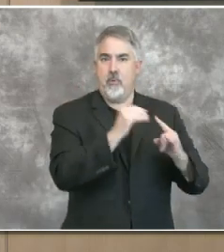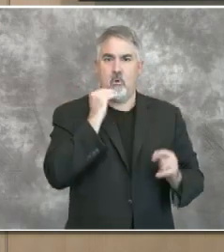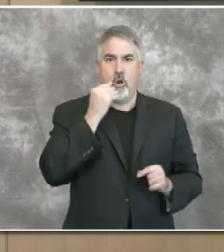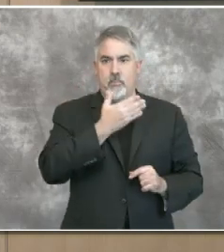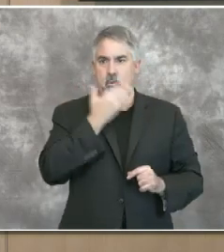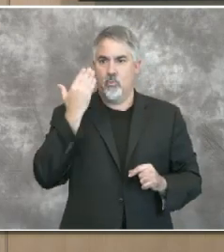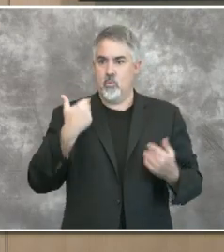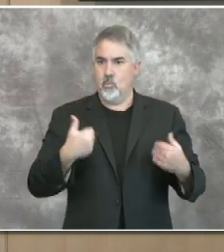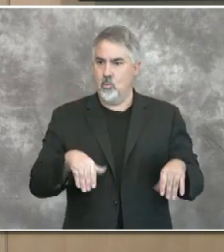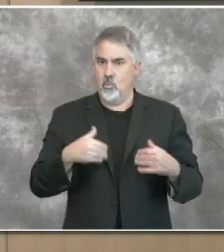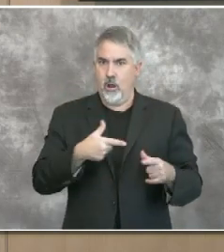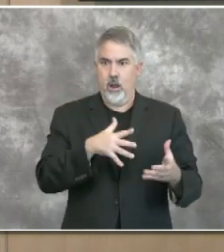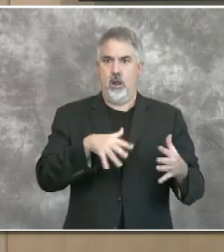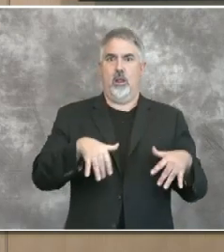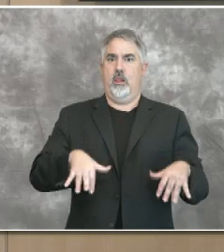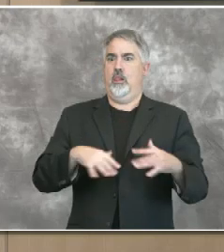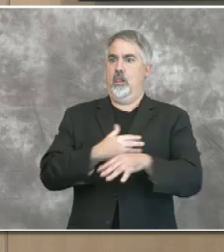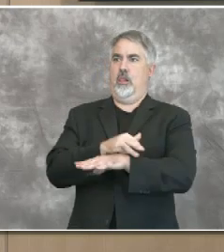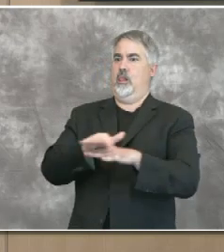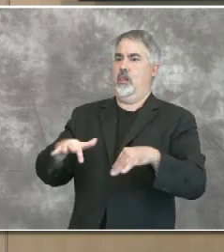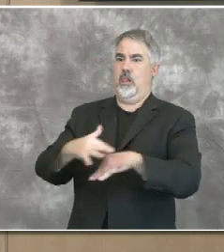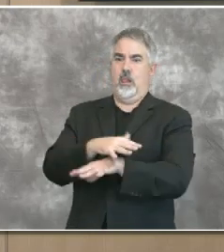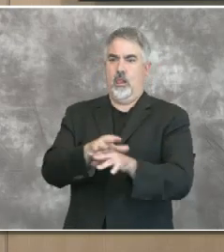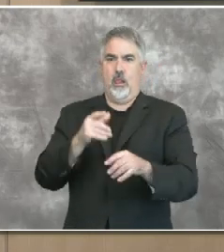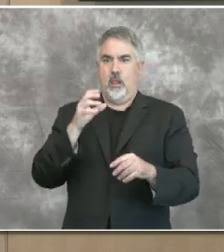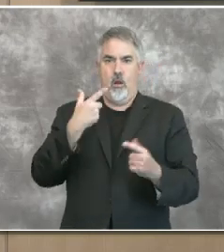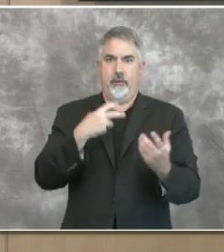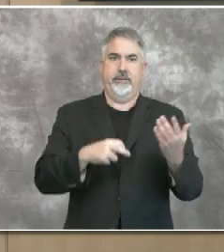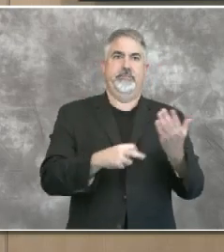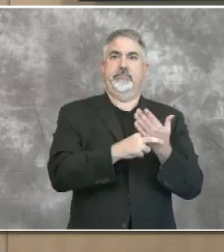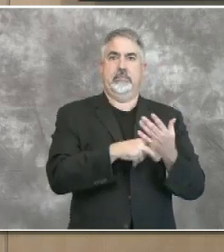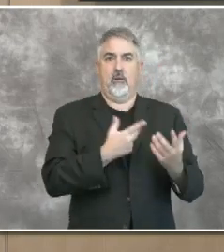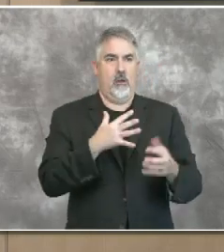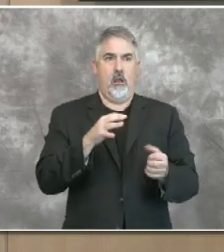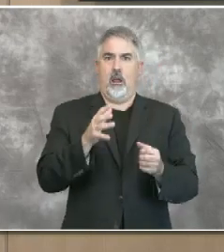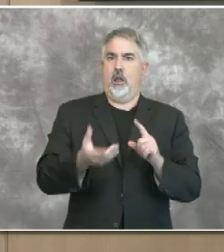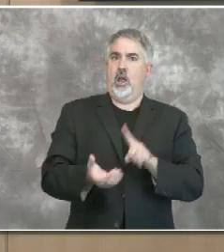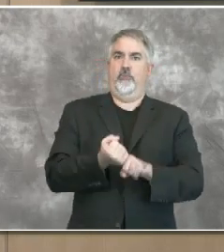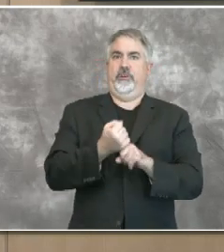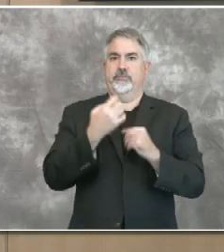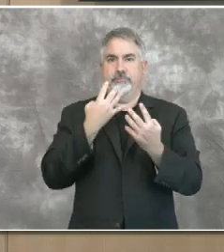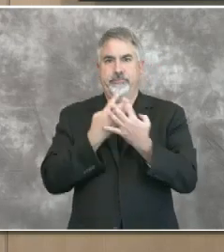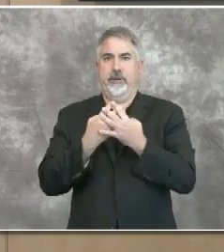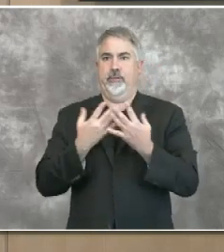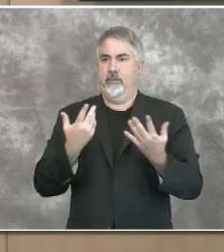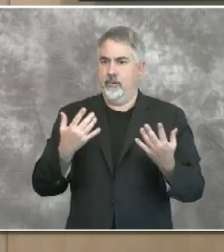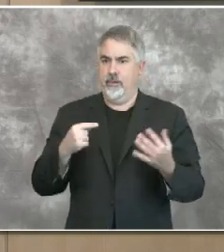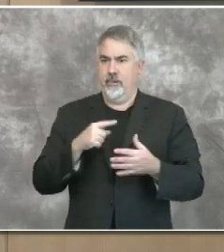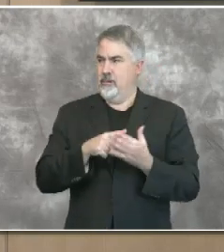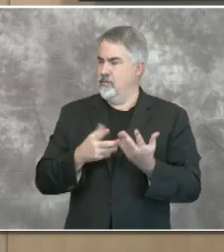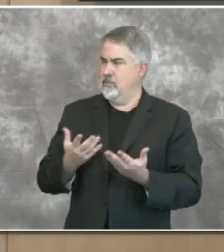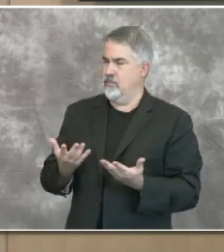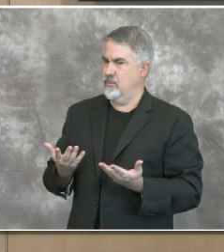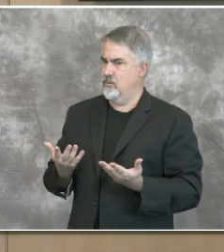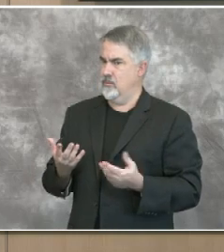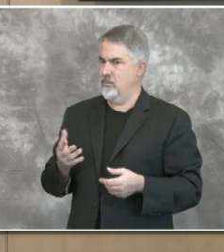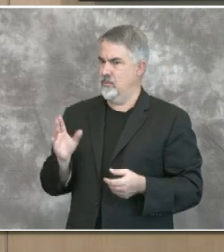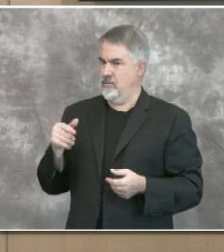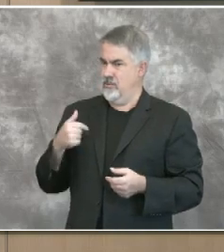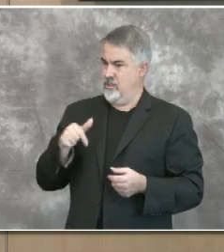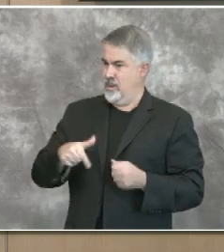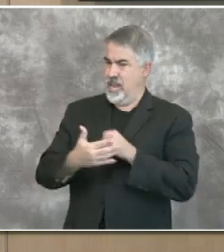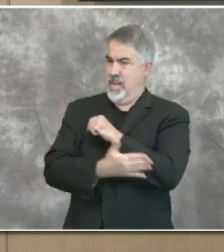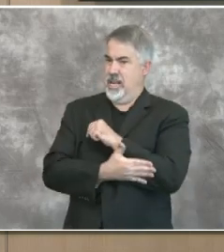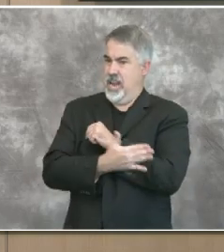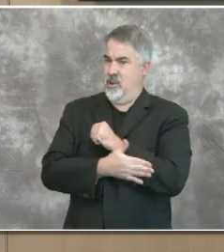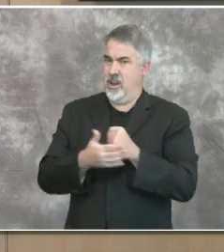along, whether they're cited, arrested, or even just warned. So I have two questions about that. One, do county health officials have any